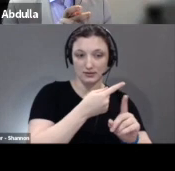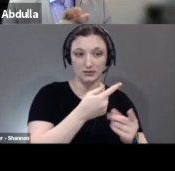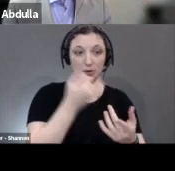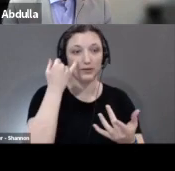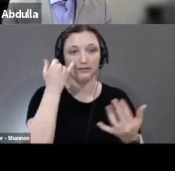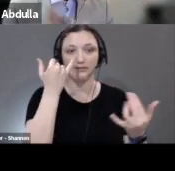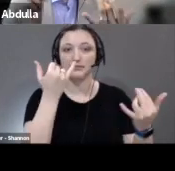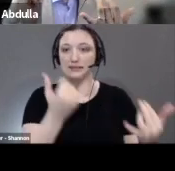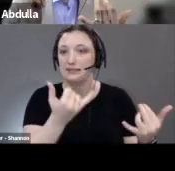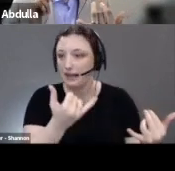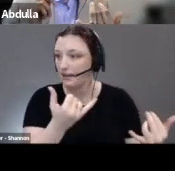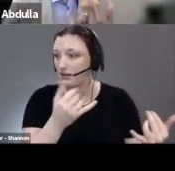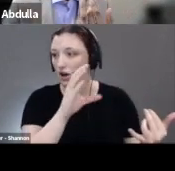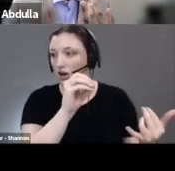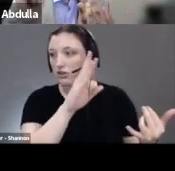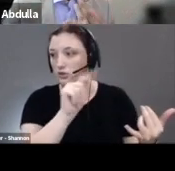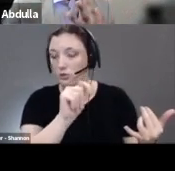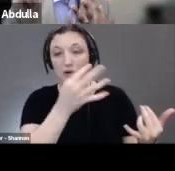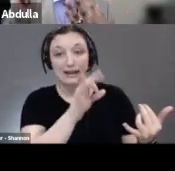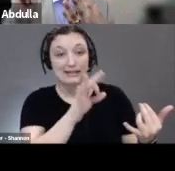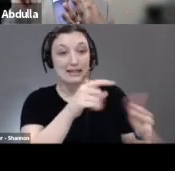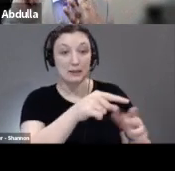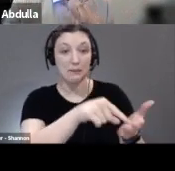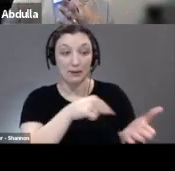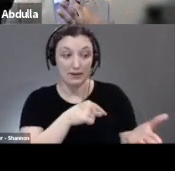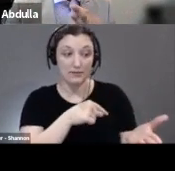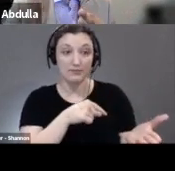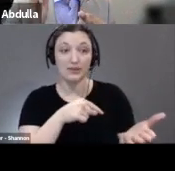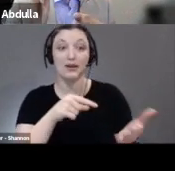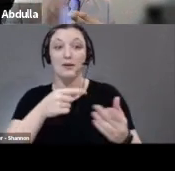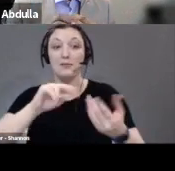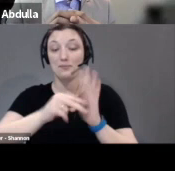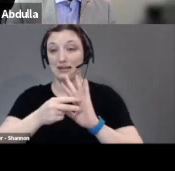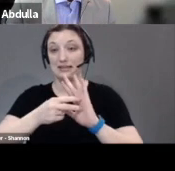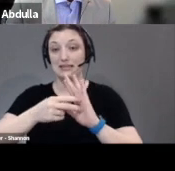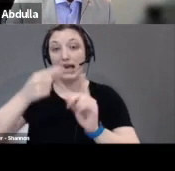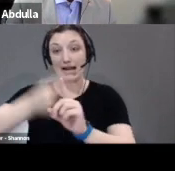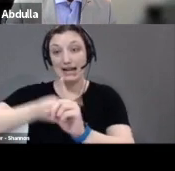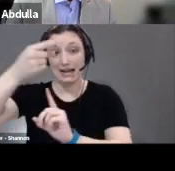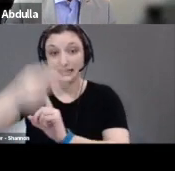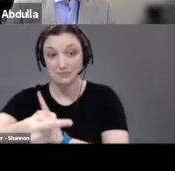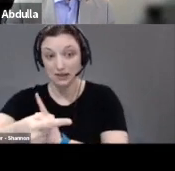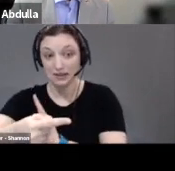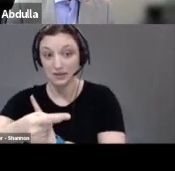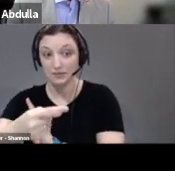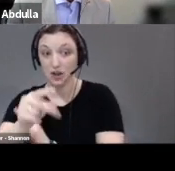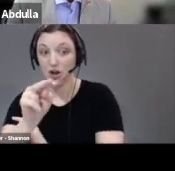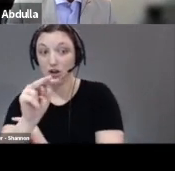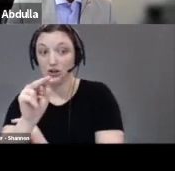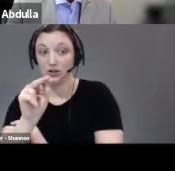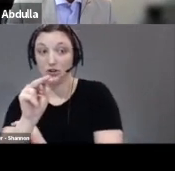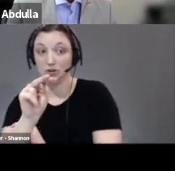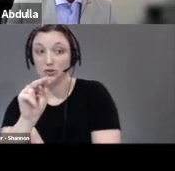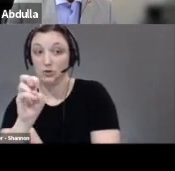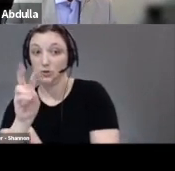your remittances of Canada Pension Plan, EI, and income tax are due to Canada Revenue by November 15th.